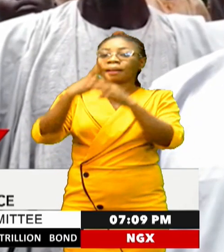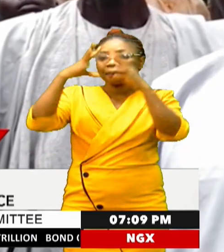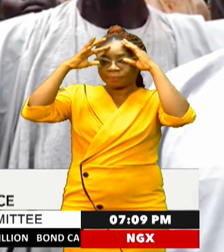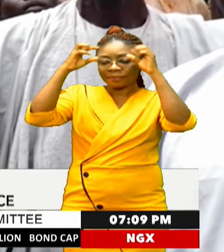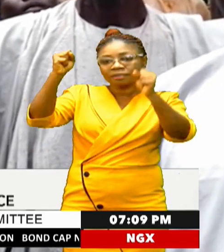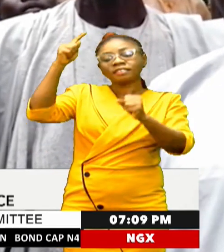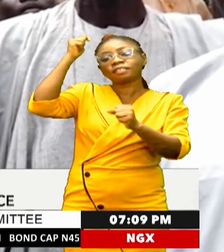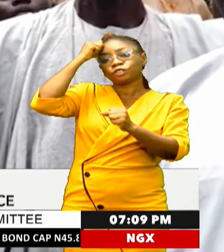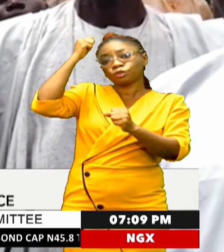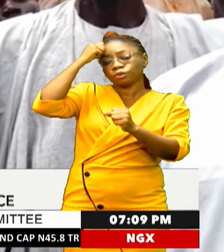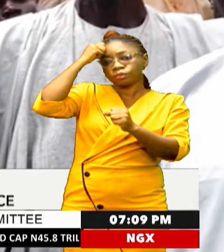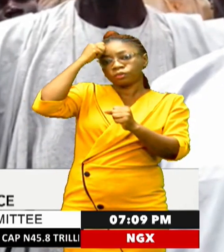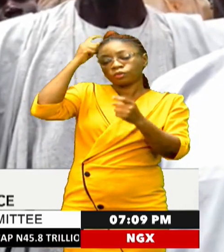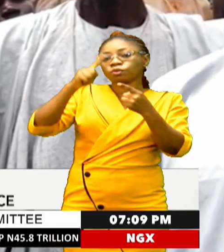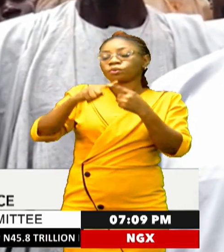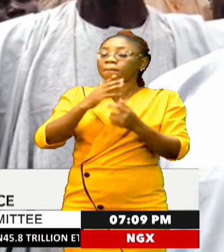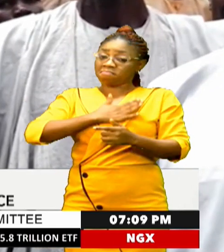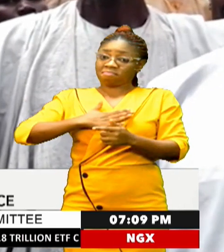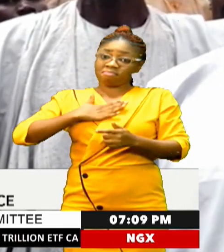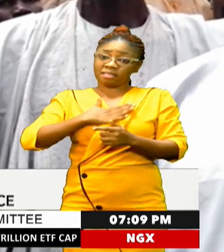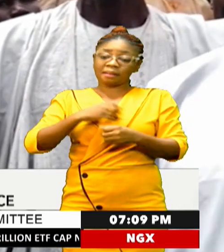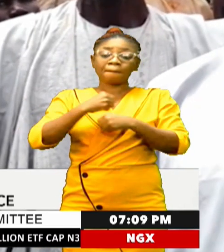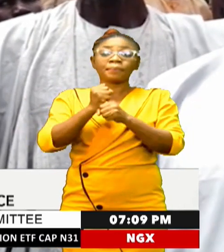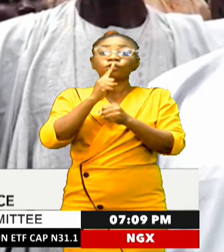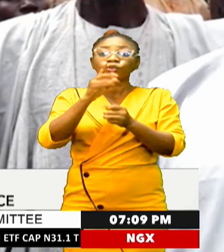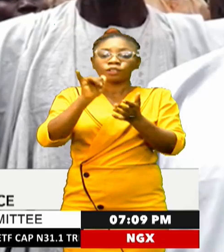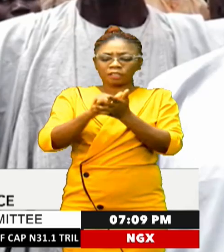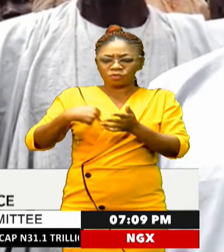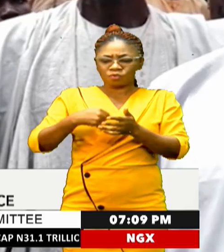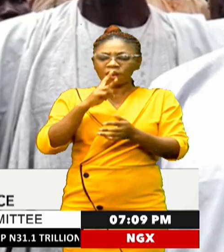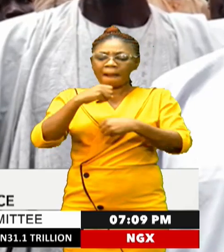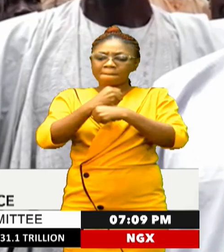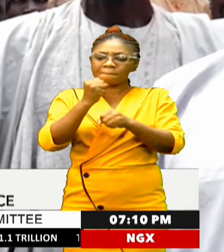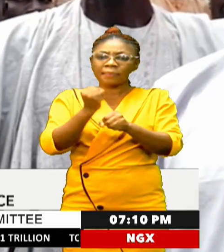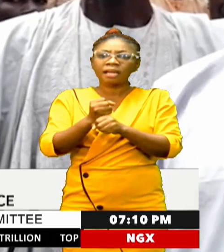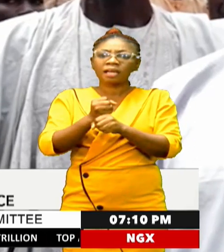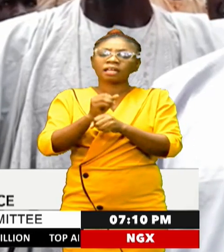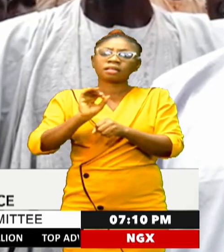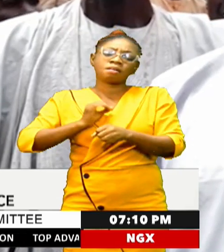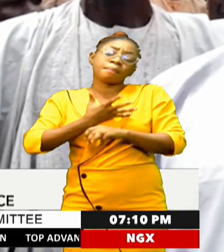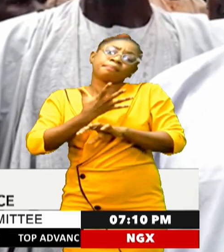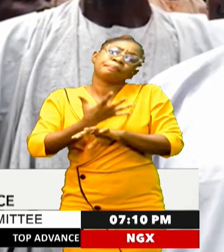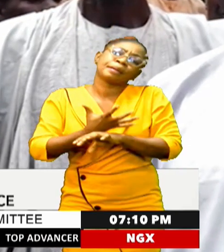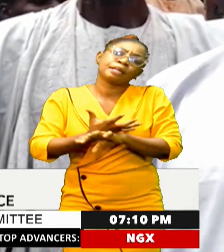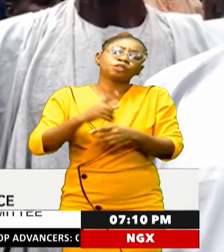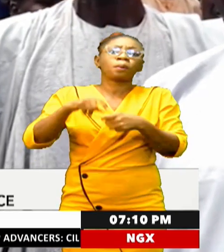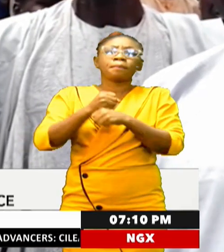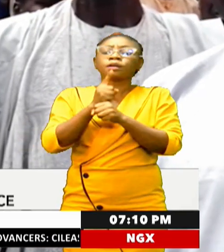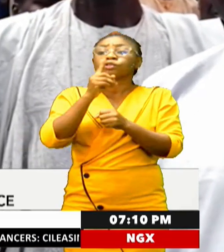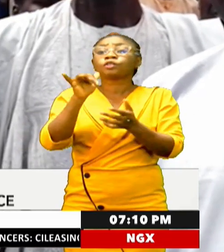Tinubu to please ensure that we are making our passionate appeal to please ensure